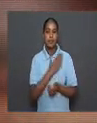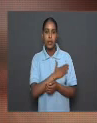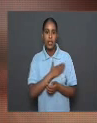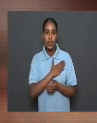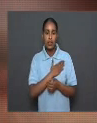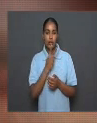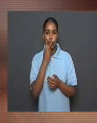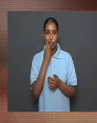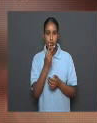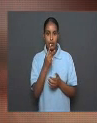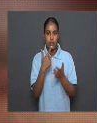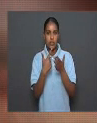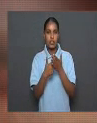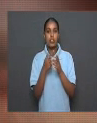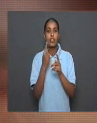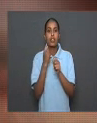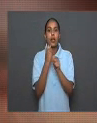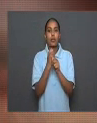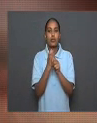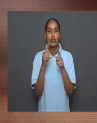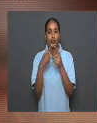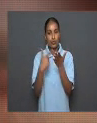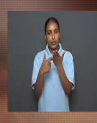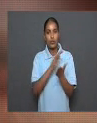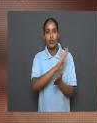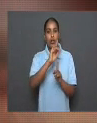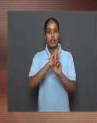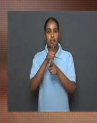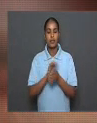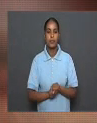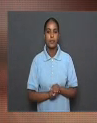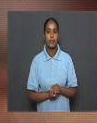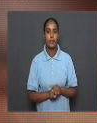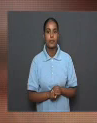Please look at this demonstration to check your answers.